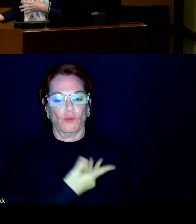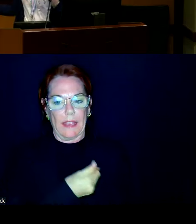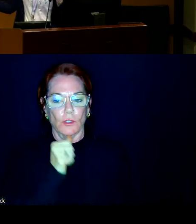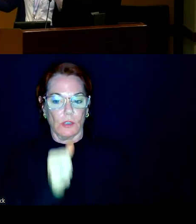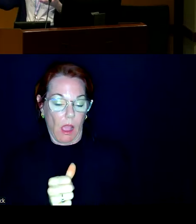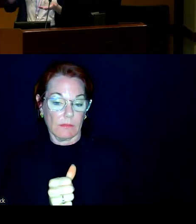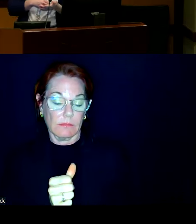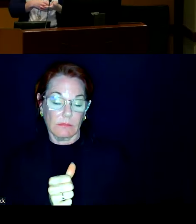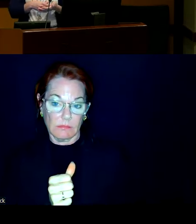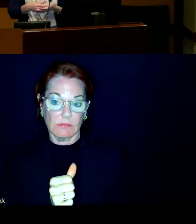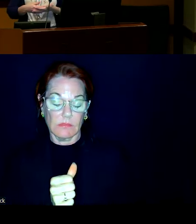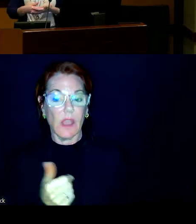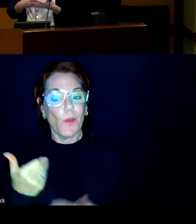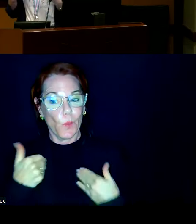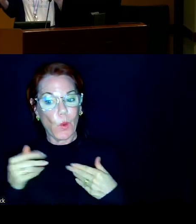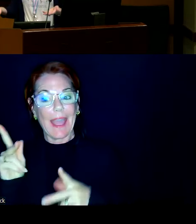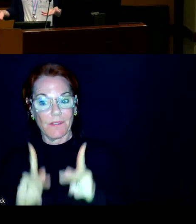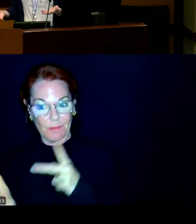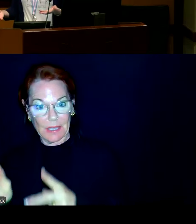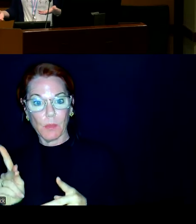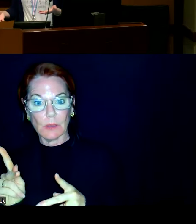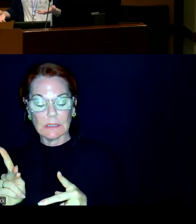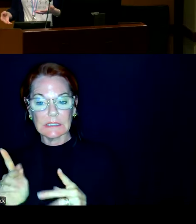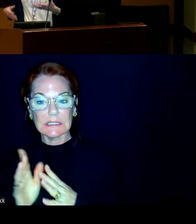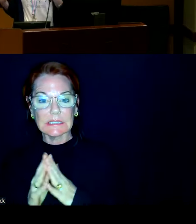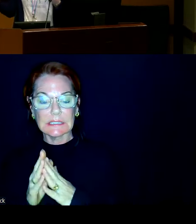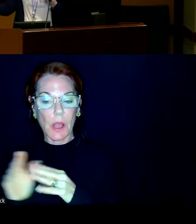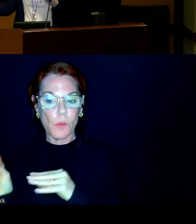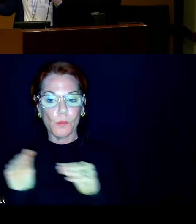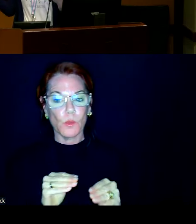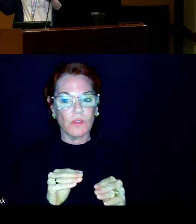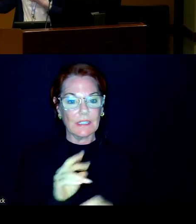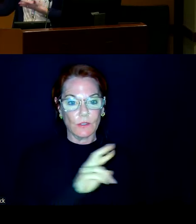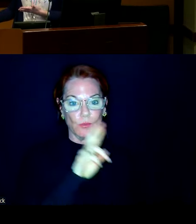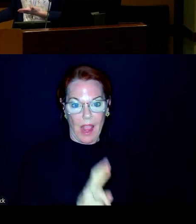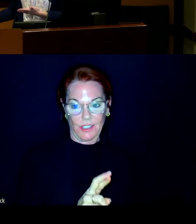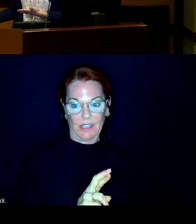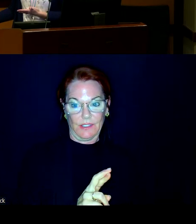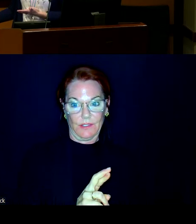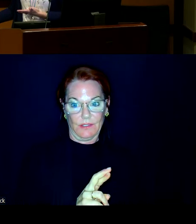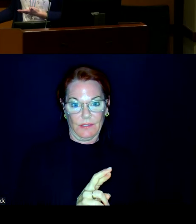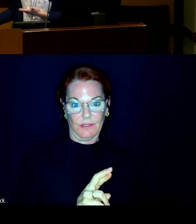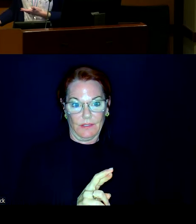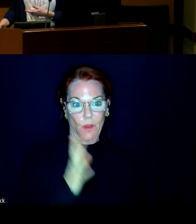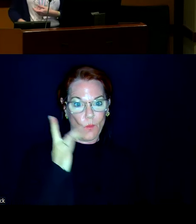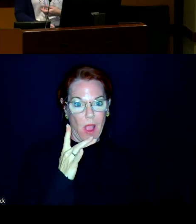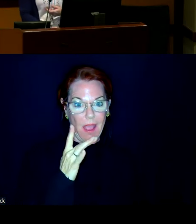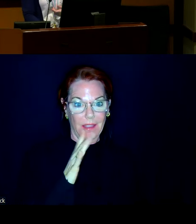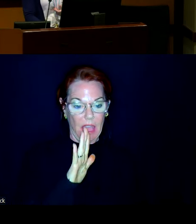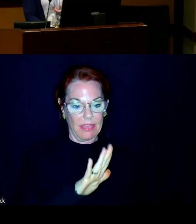We literally have people moving across the country to Rochester because they're not allowed to be themselves in their state